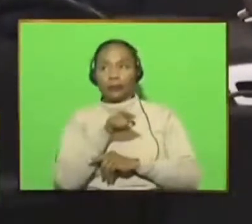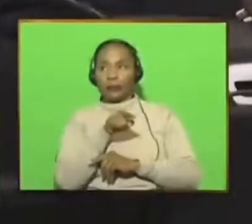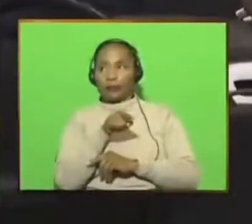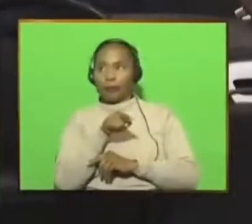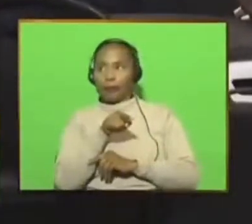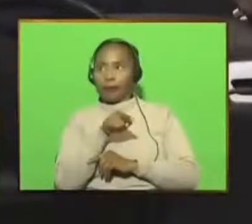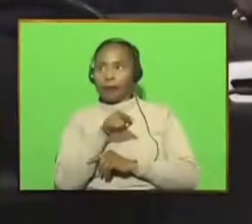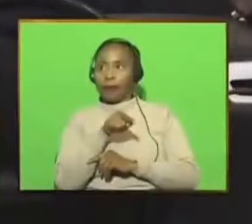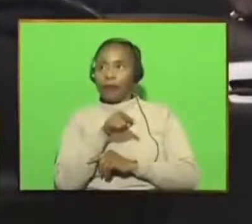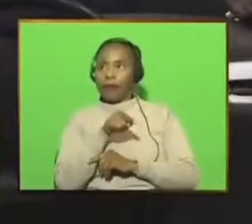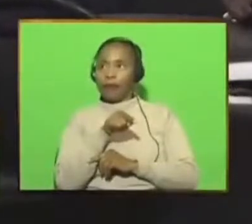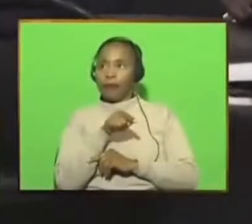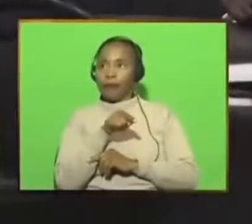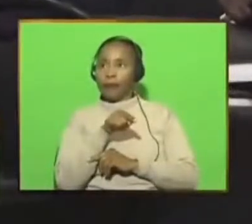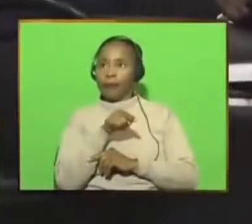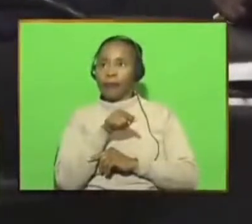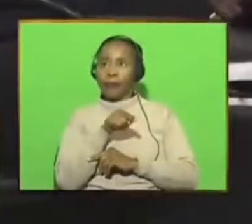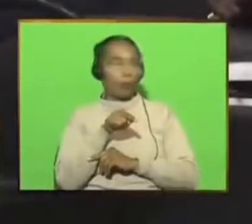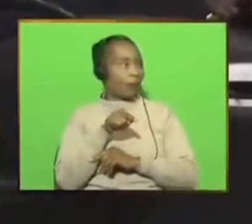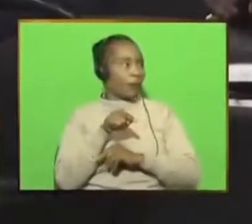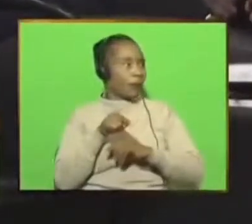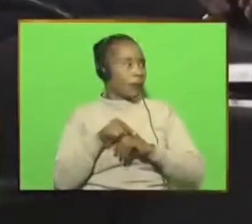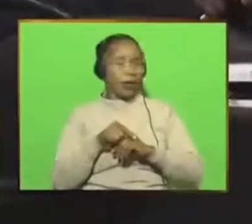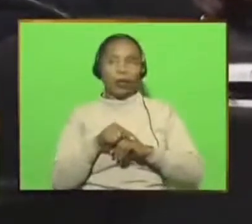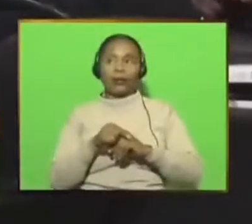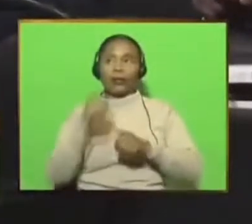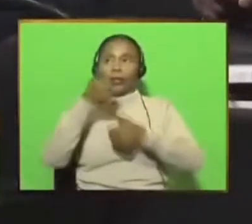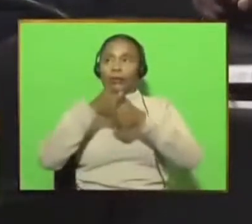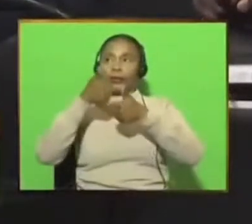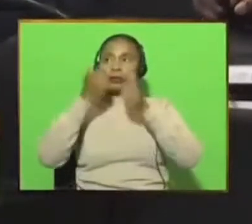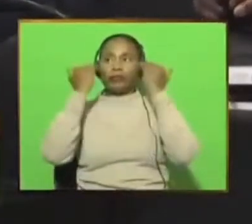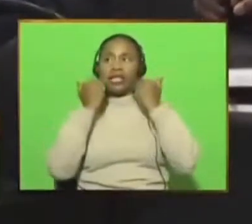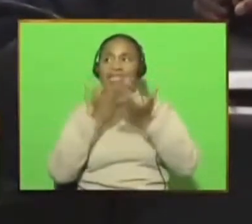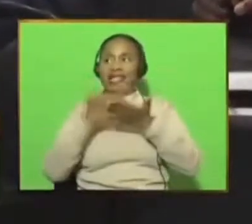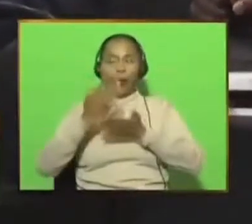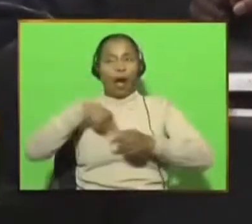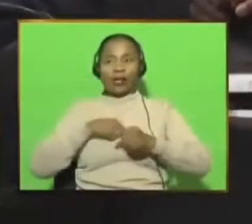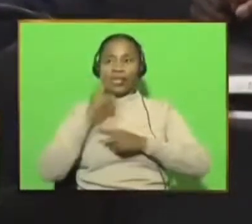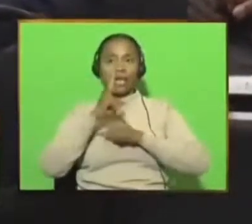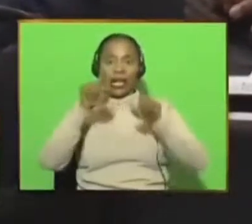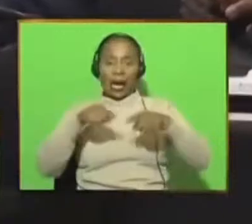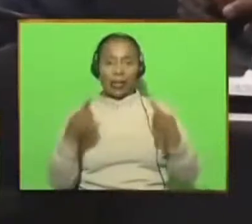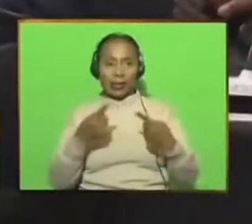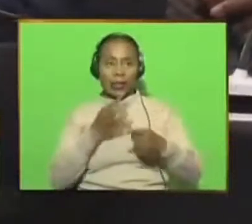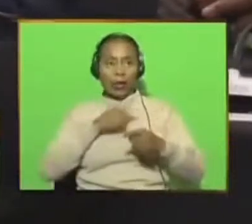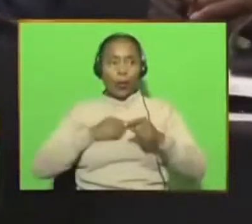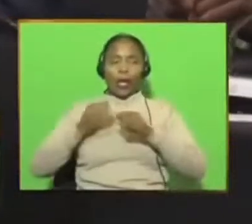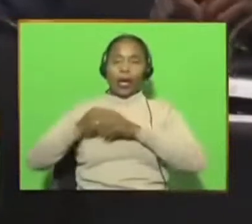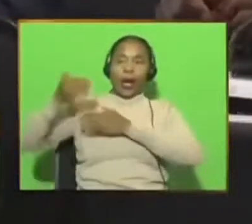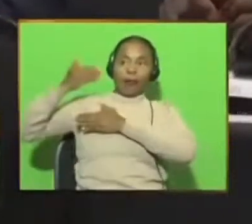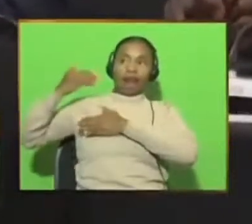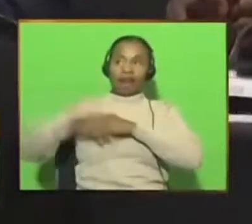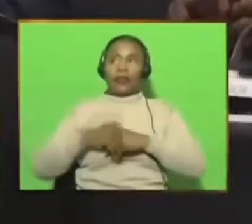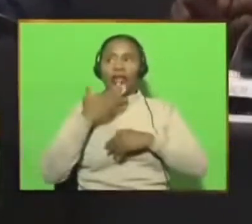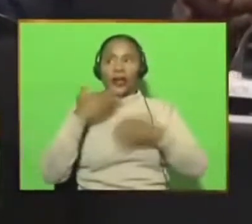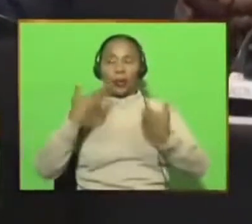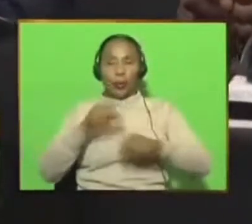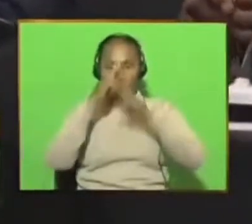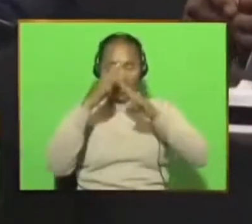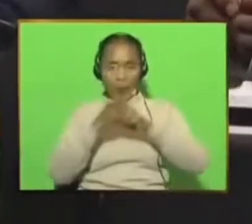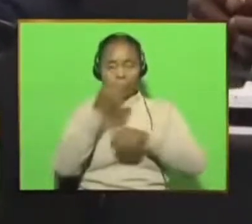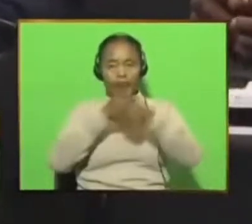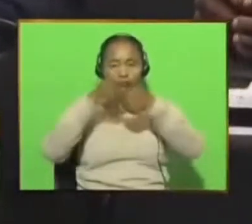Constitution under Section 9 of Schedule 3 of the Constitution. So I think it would be improper for us to now belatedly say we